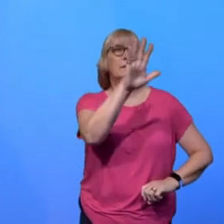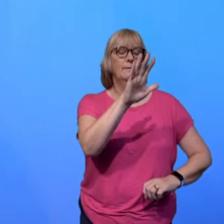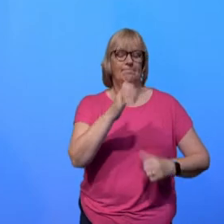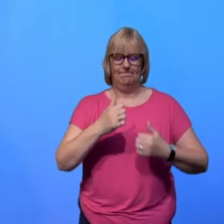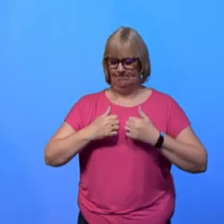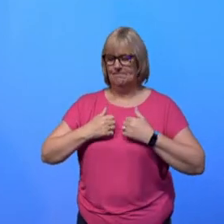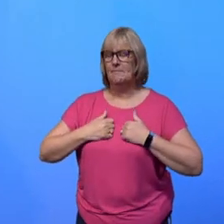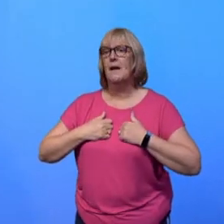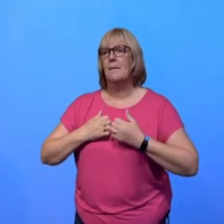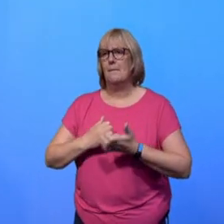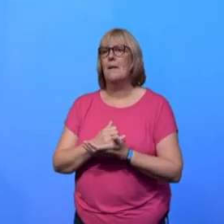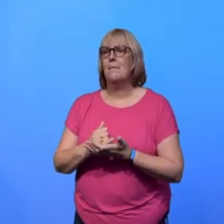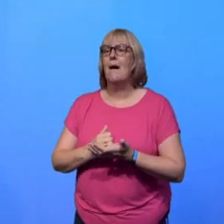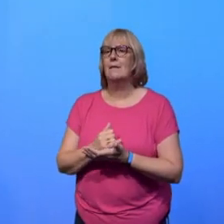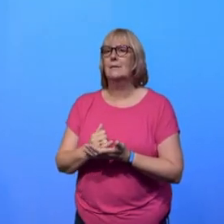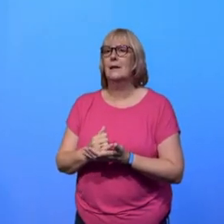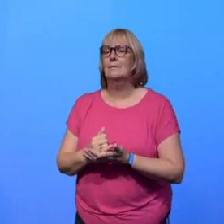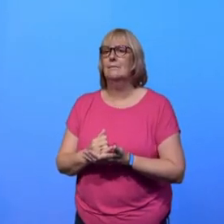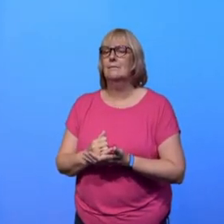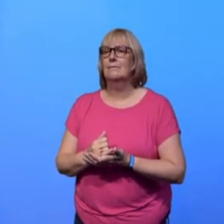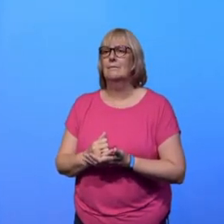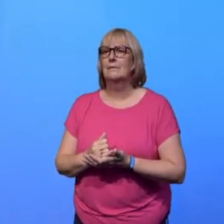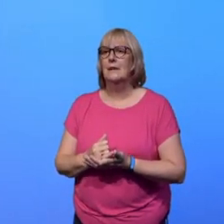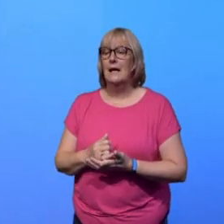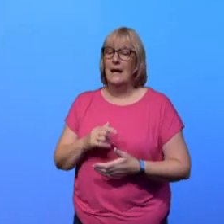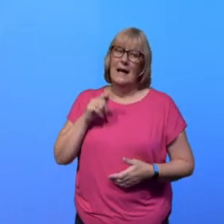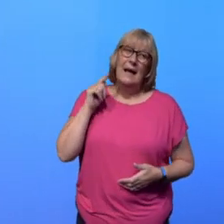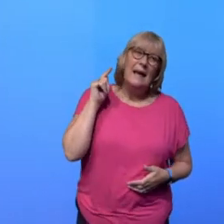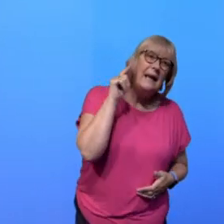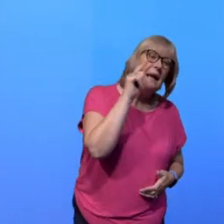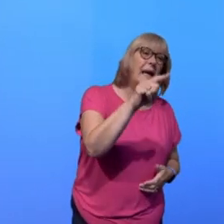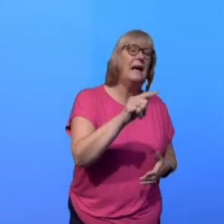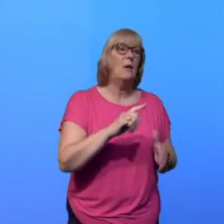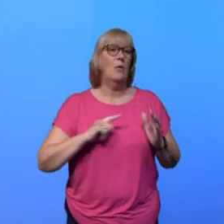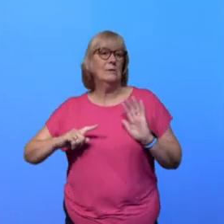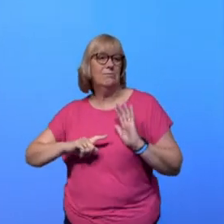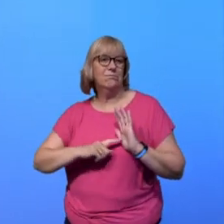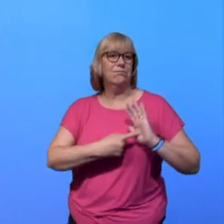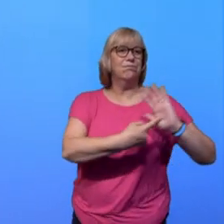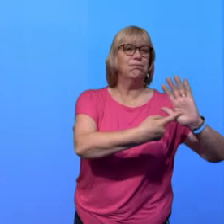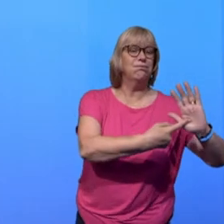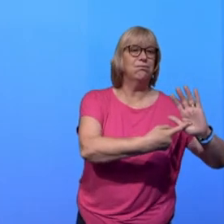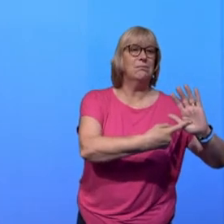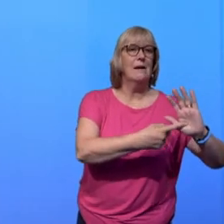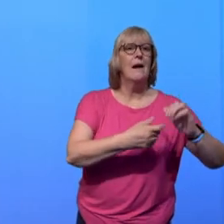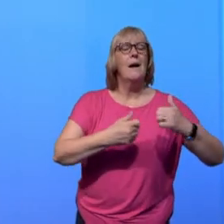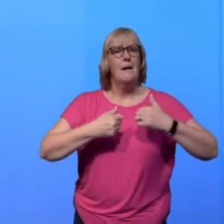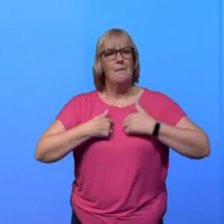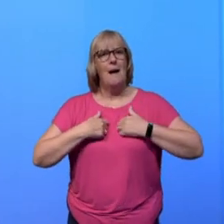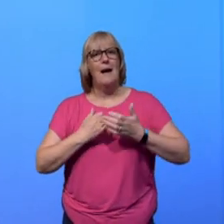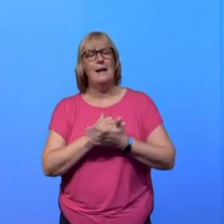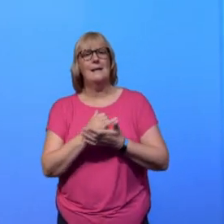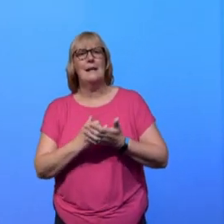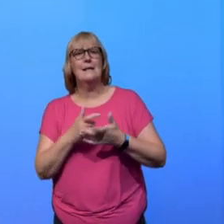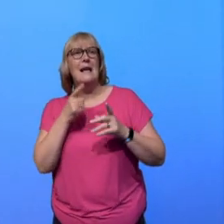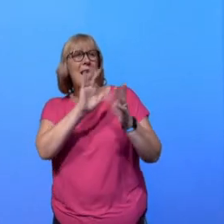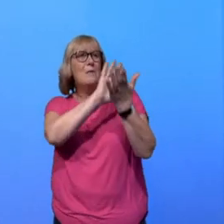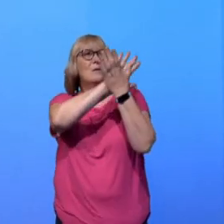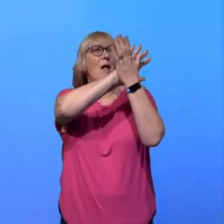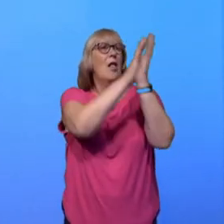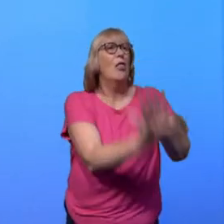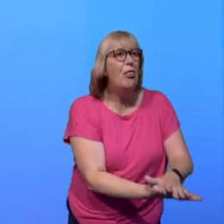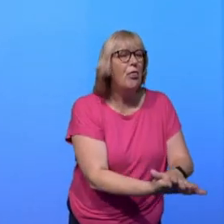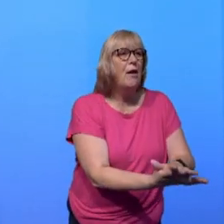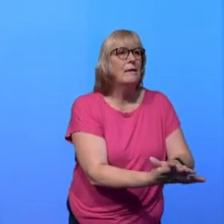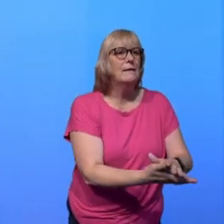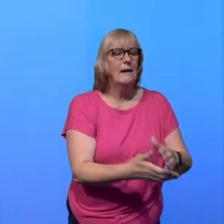Jesus dies outside the camp for my sin. He was pierced for our transgressions. He was crushed for our iniquities. The punishment that